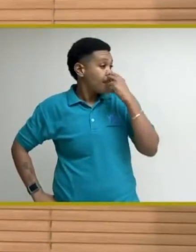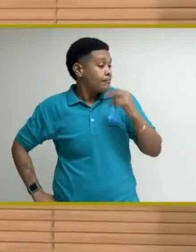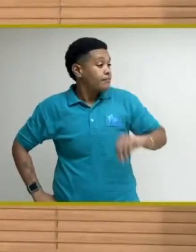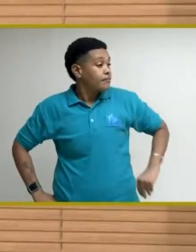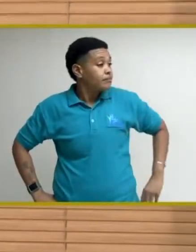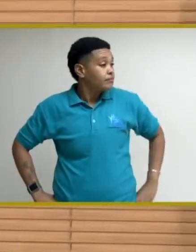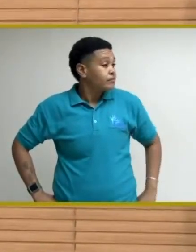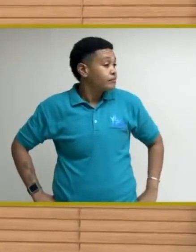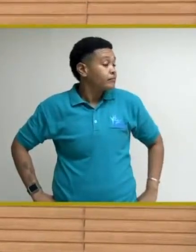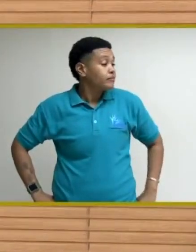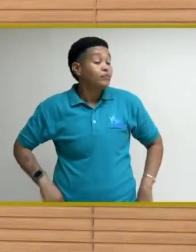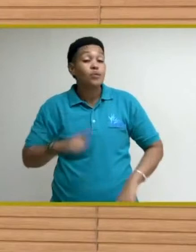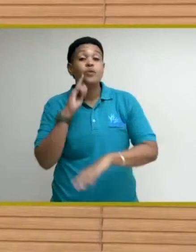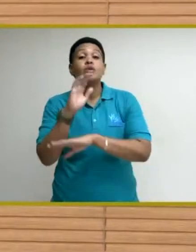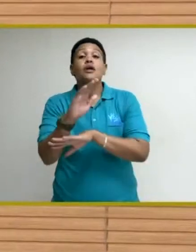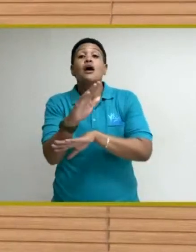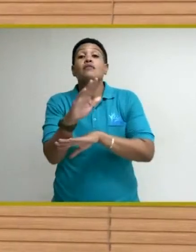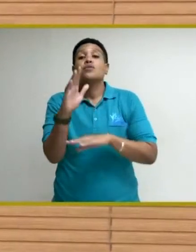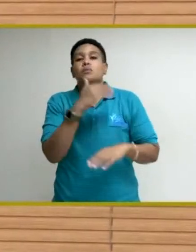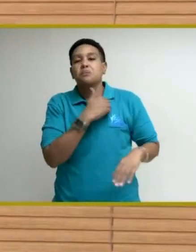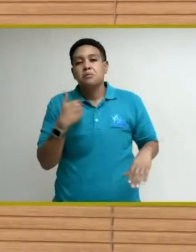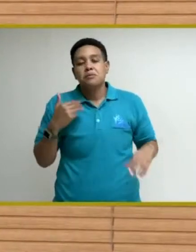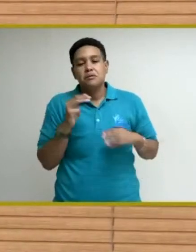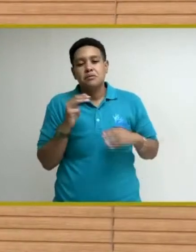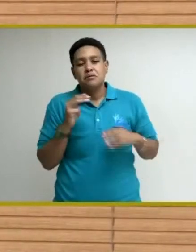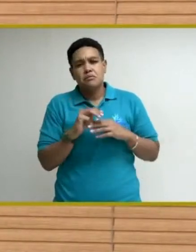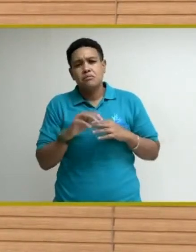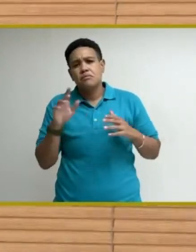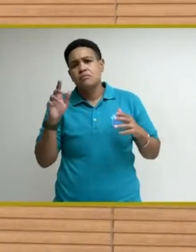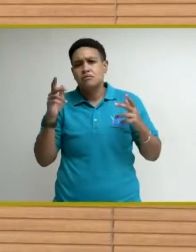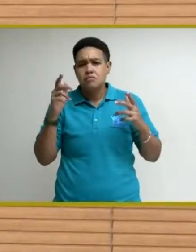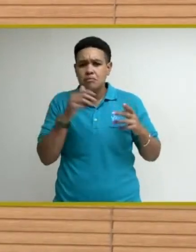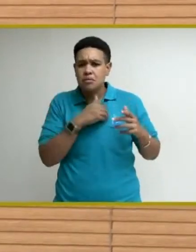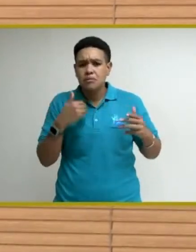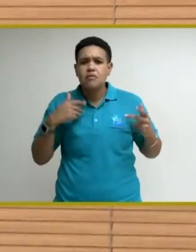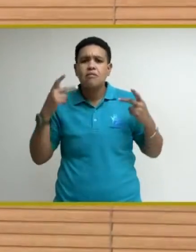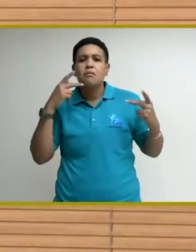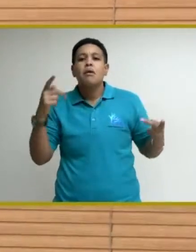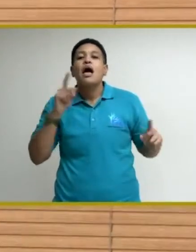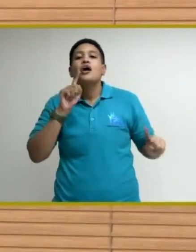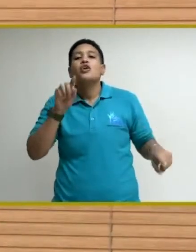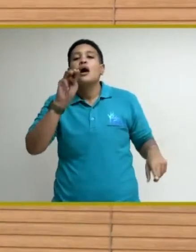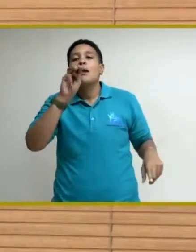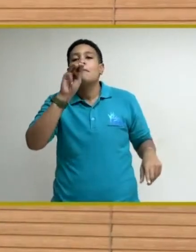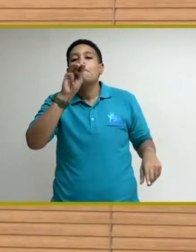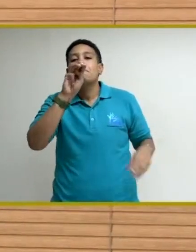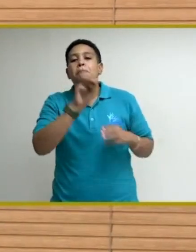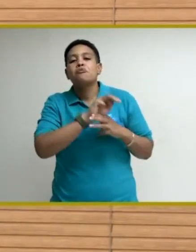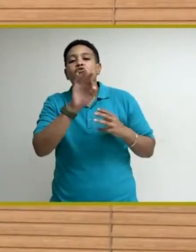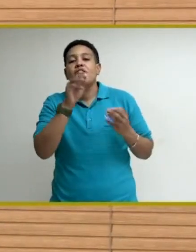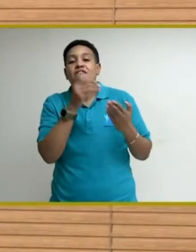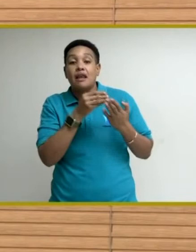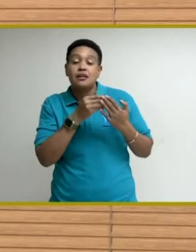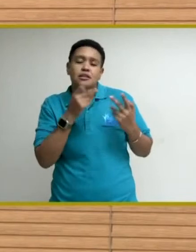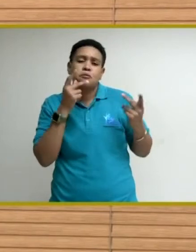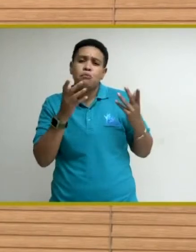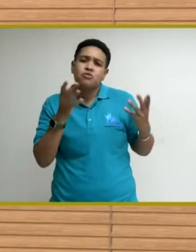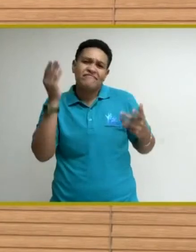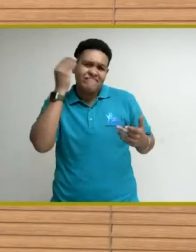on Tuesday by the Minister of Finance and the Public Service, the government of Jamaica will be providing